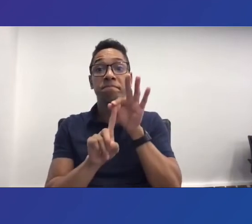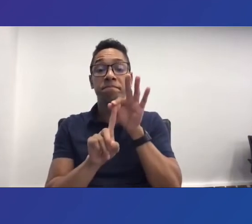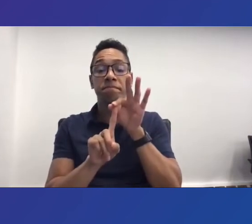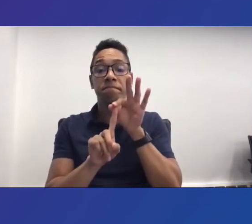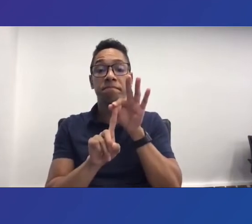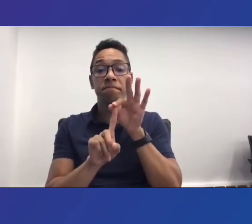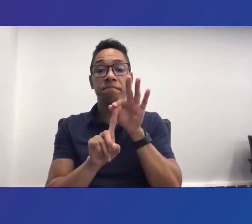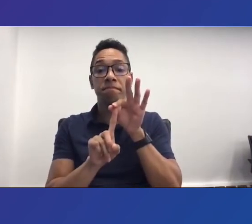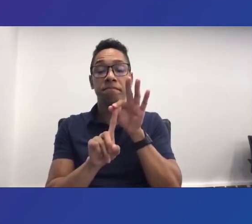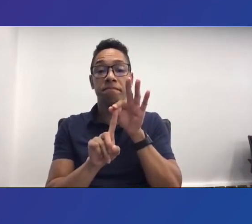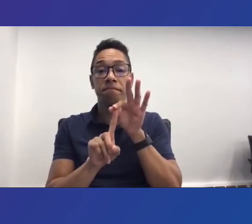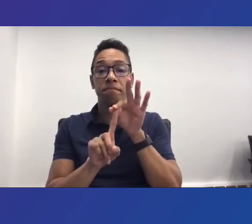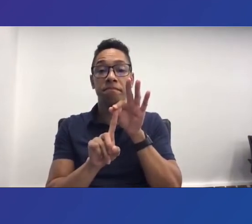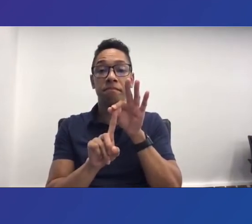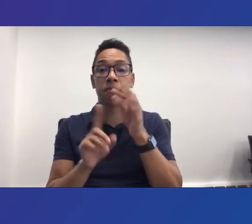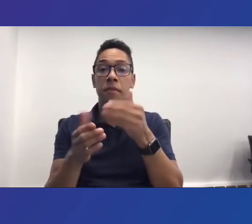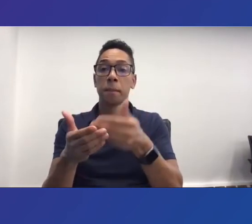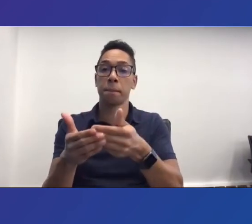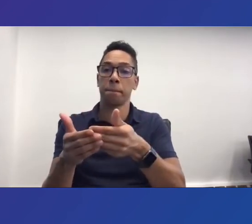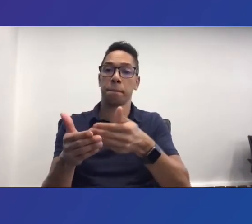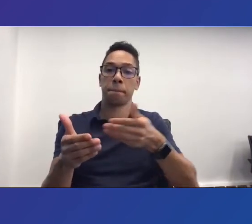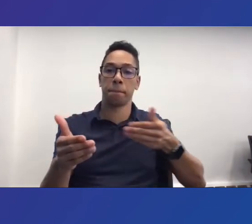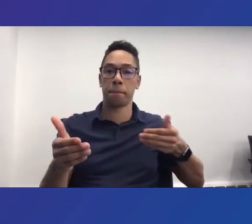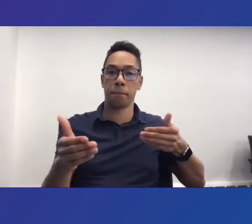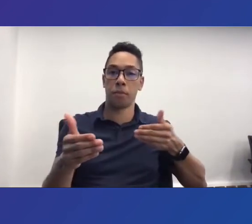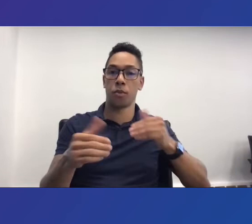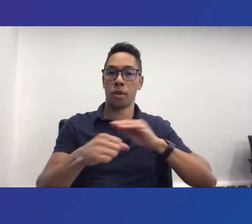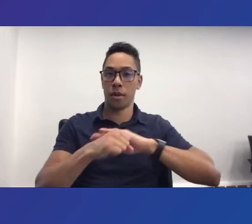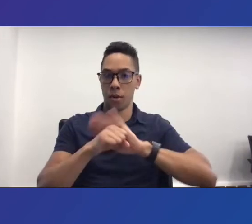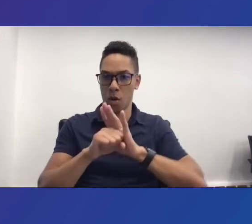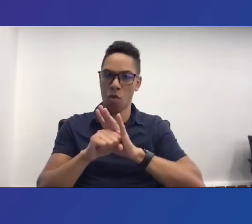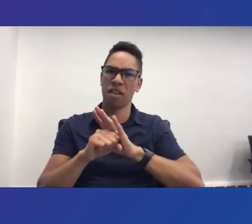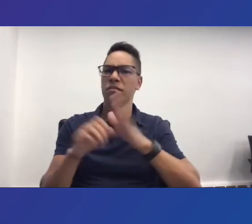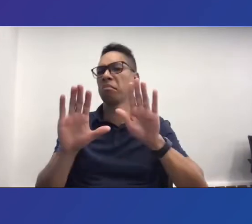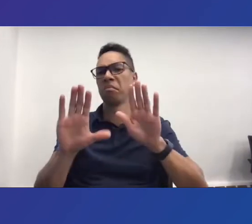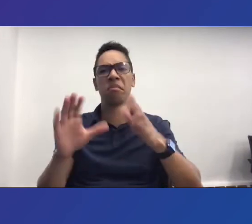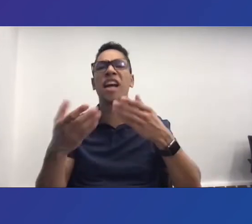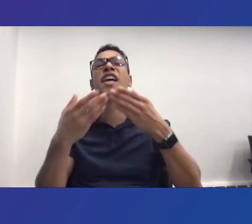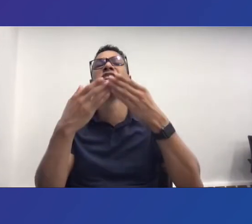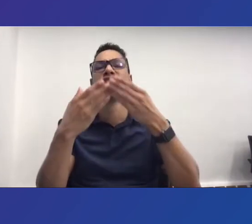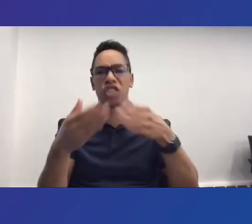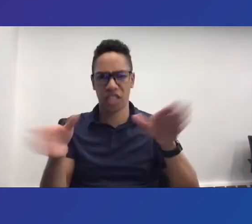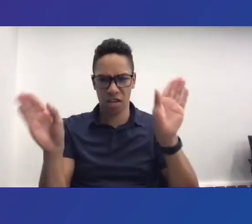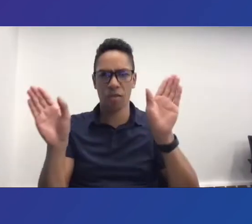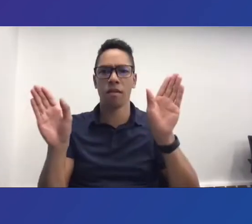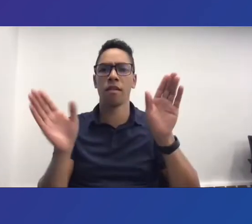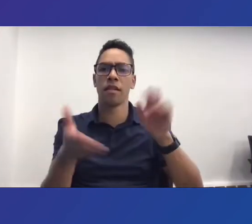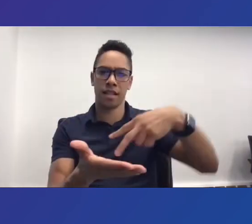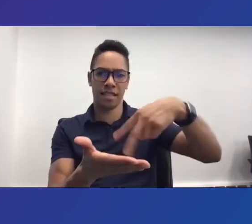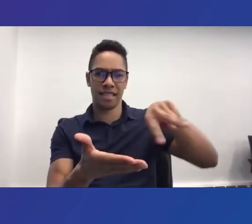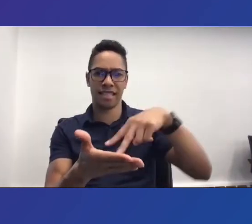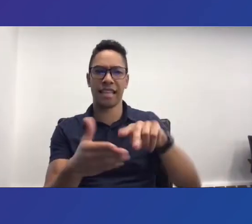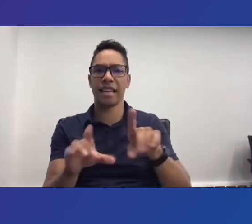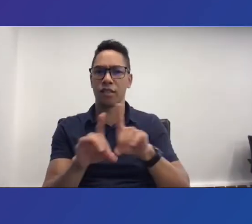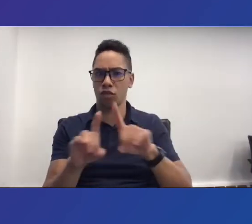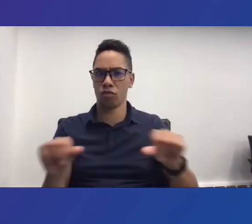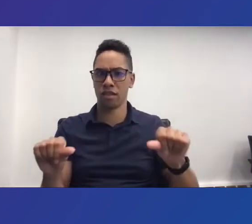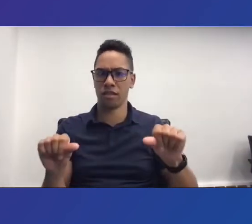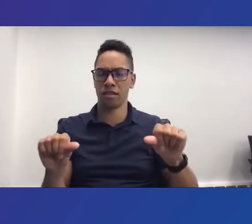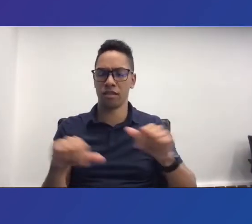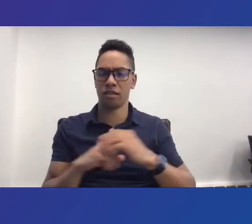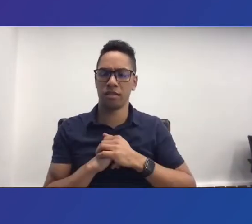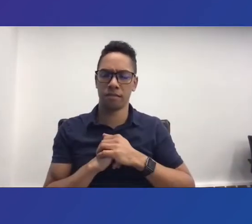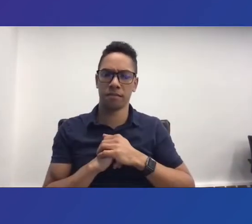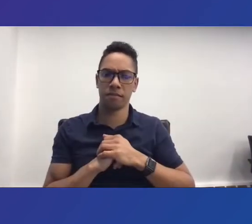and I'm talking about pre-COVID and all, just in general, a dance degree.